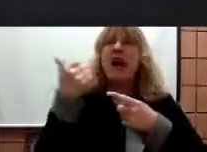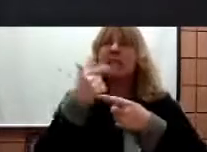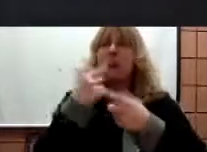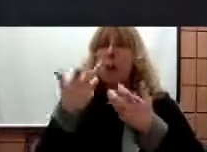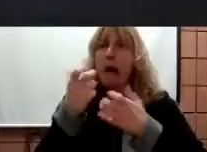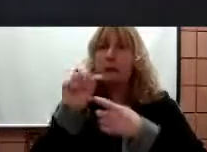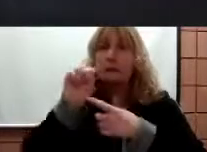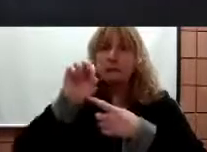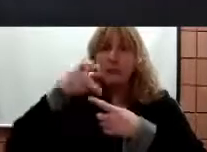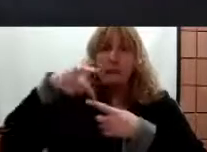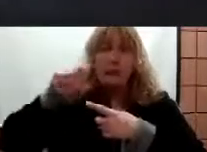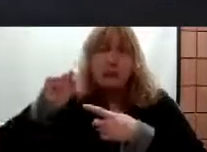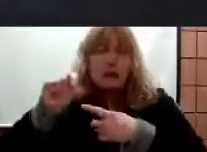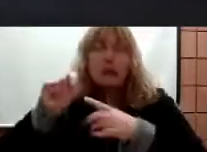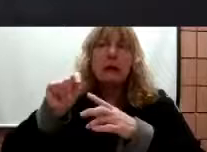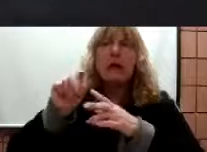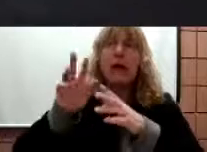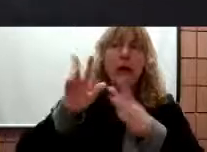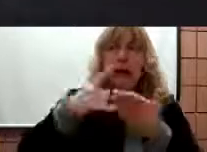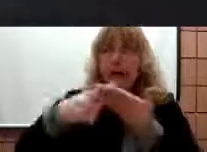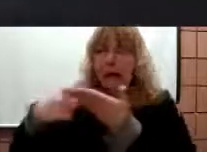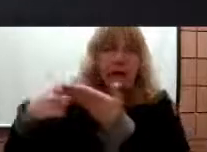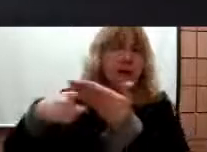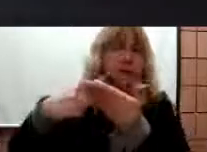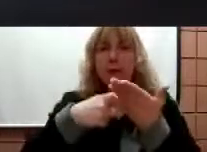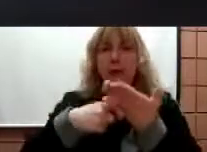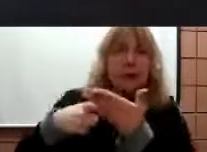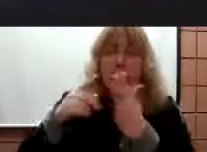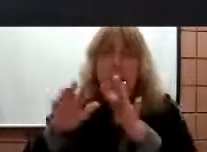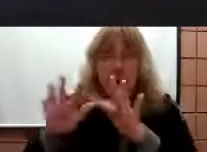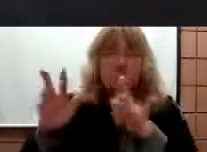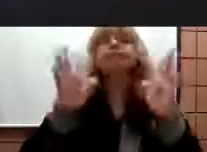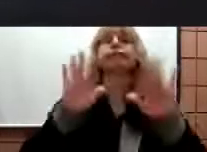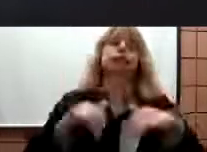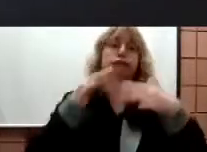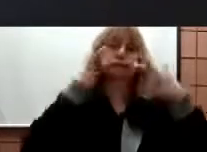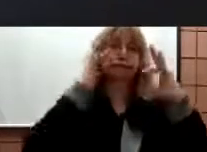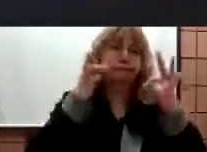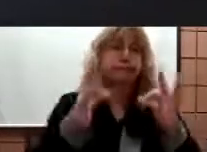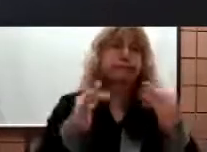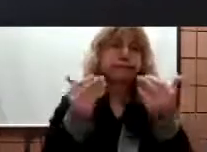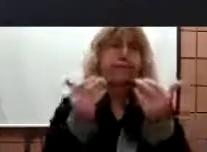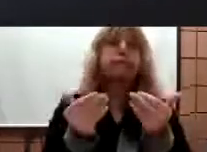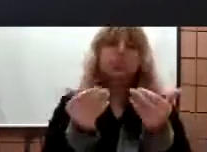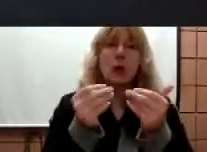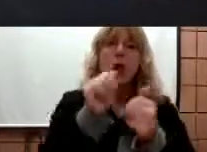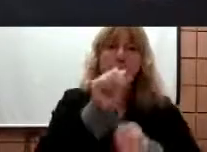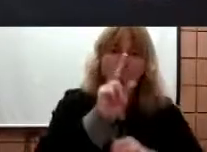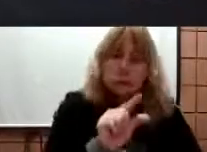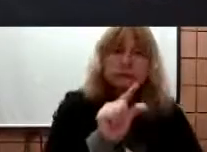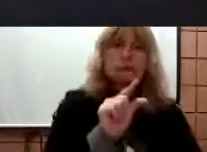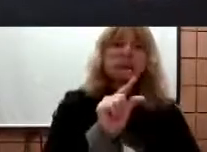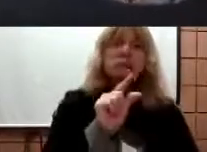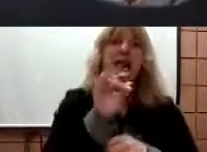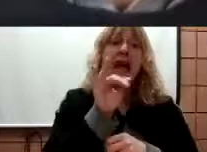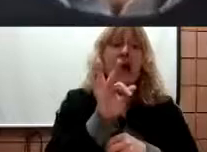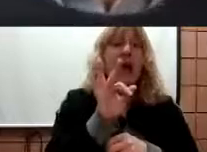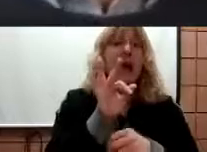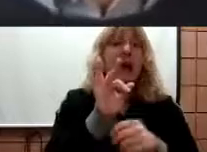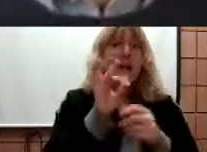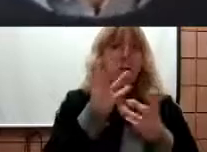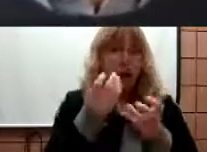was the deal. They left it at August and then kept the amount the same. And if they need to go back, they'll go back and pass another bill after